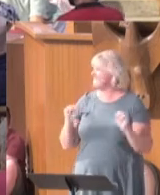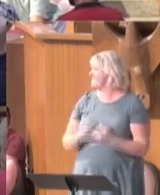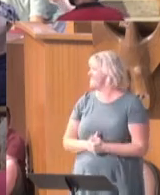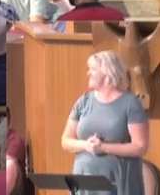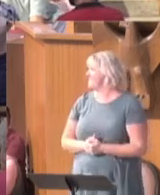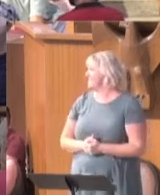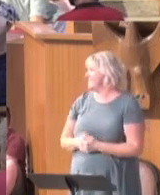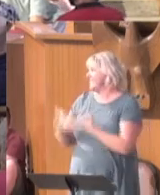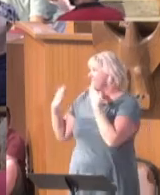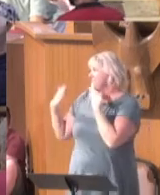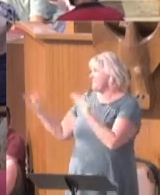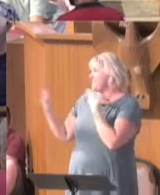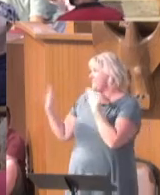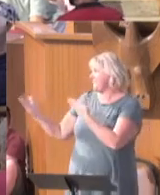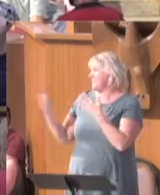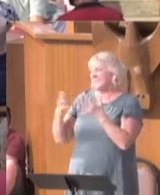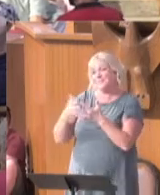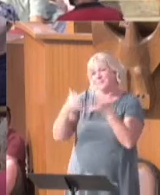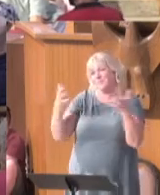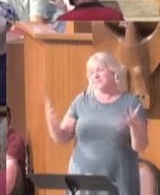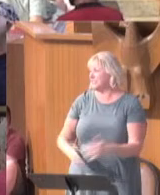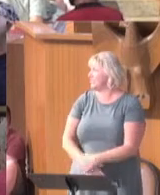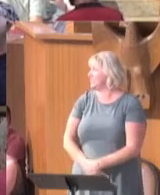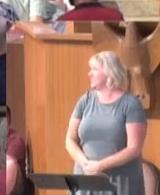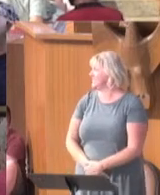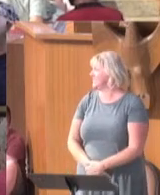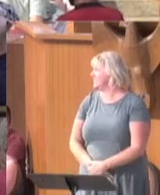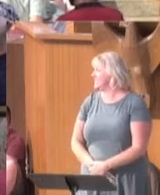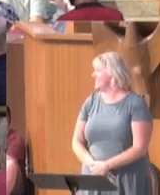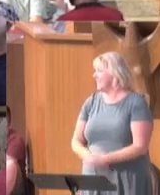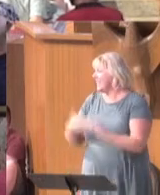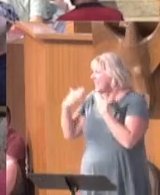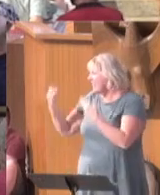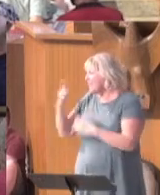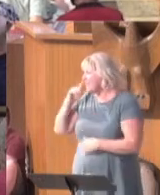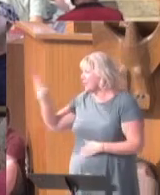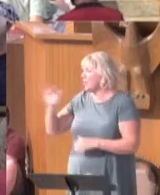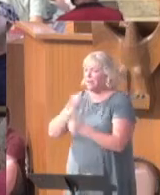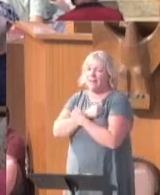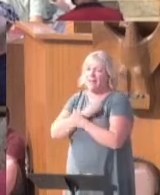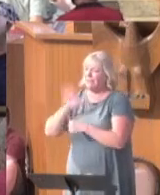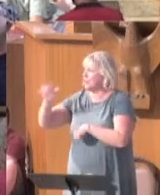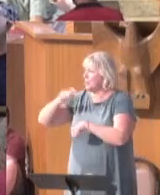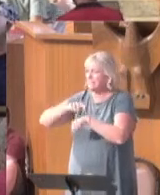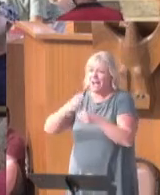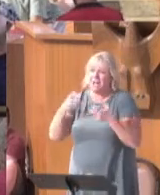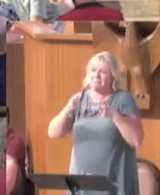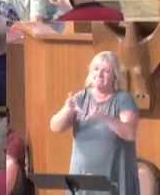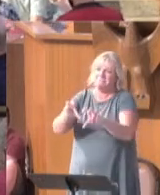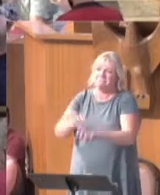Katie, thank you so much for your love and your time here.